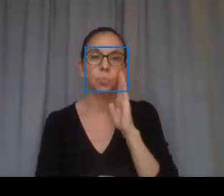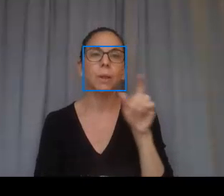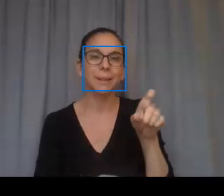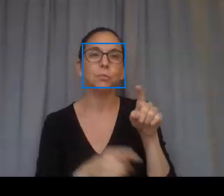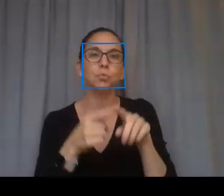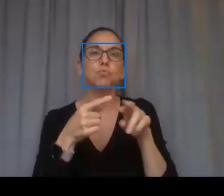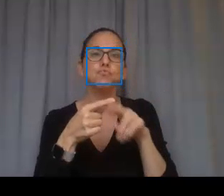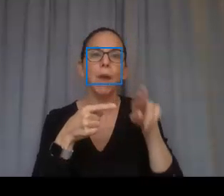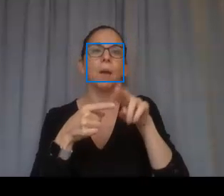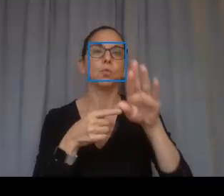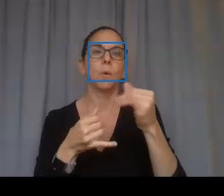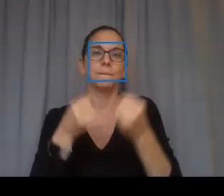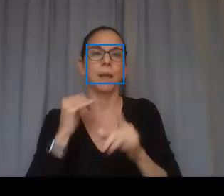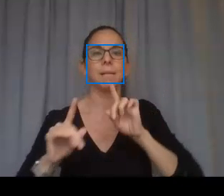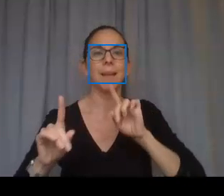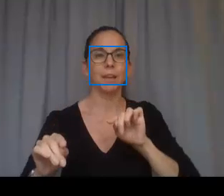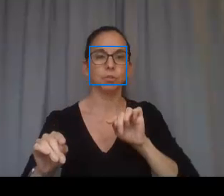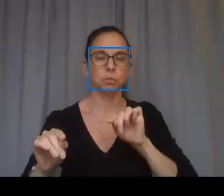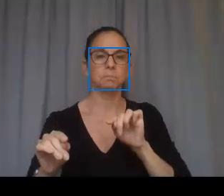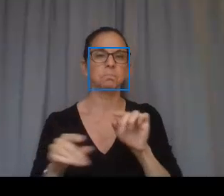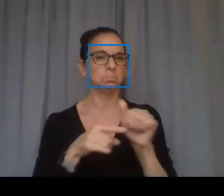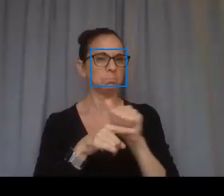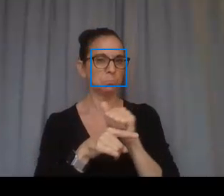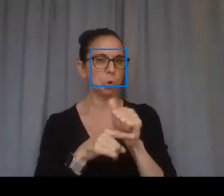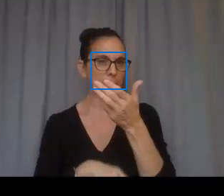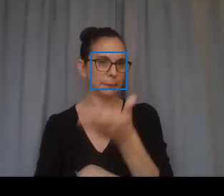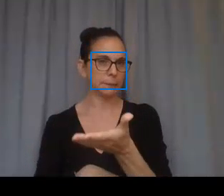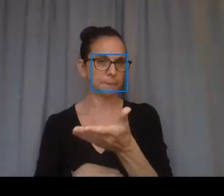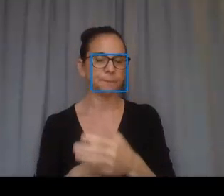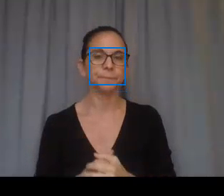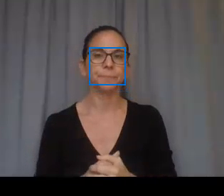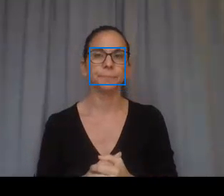to round your final answer. So let's do a little bit of that practicing.